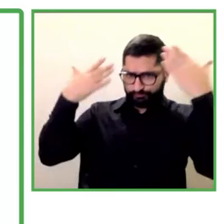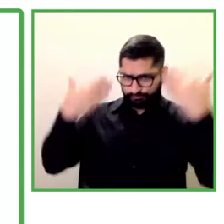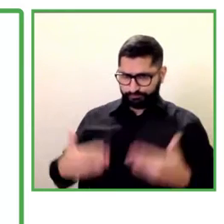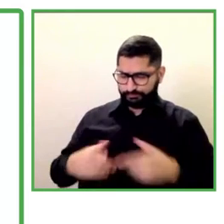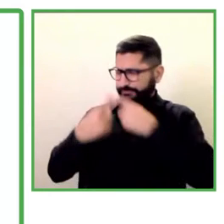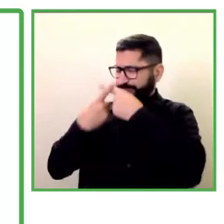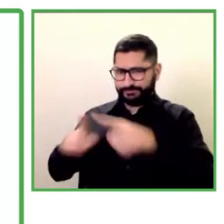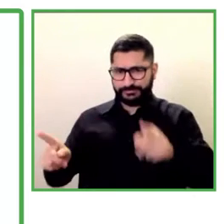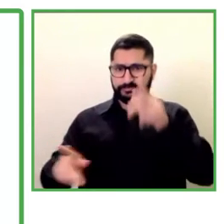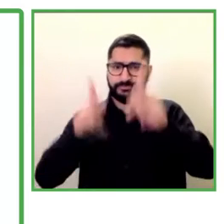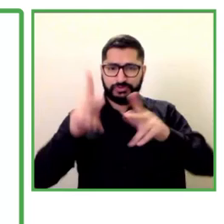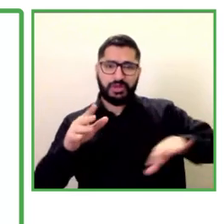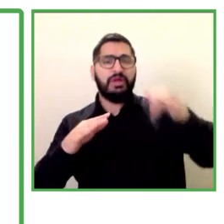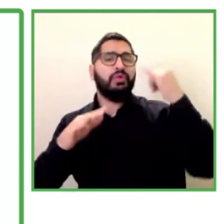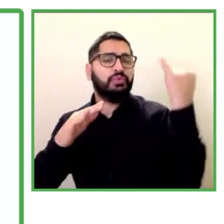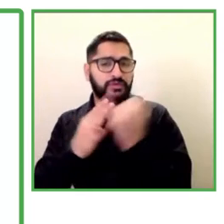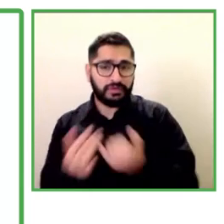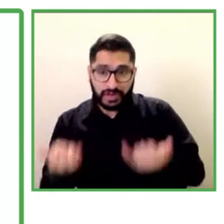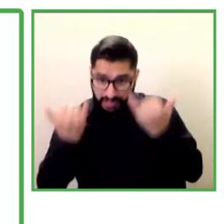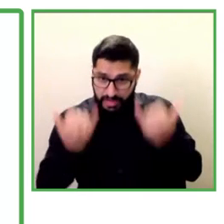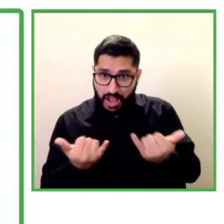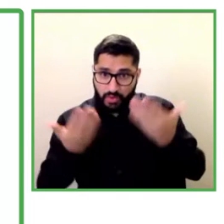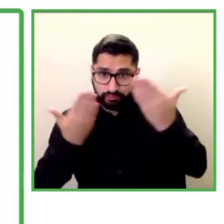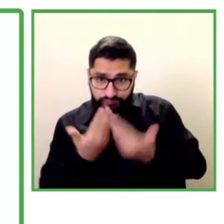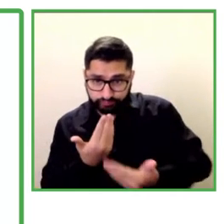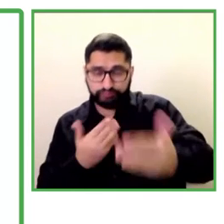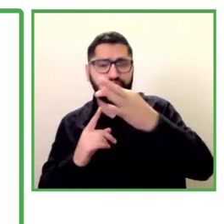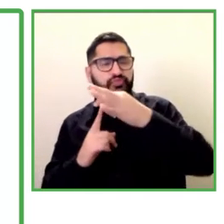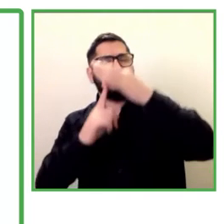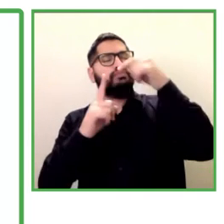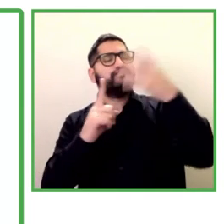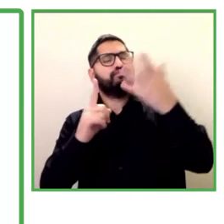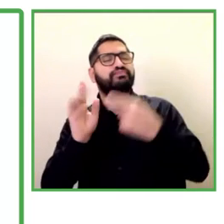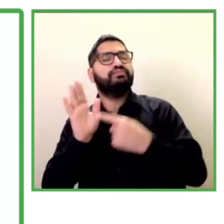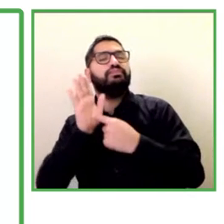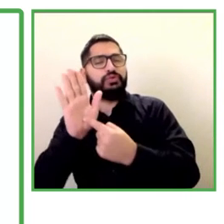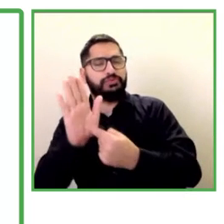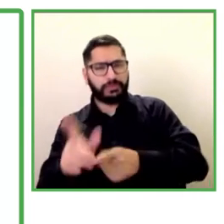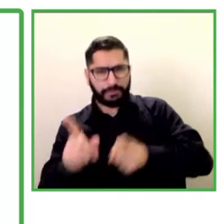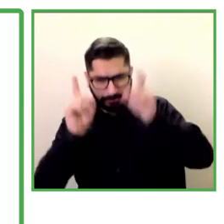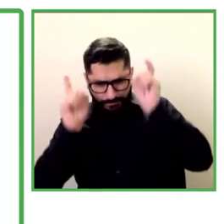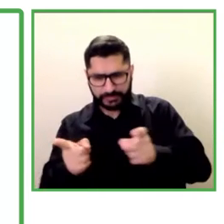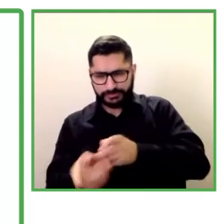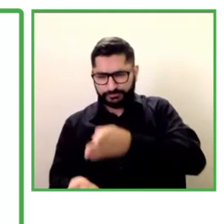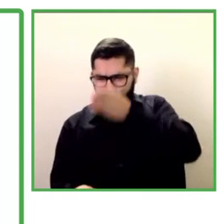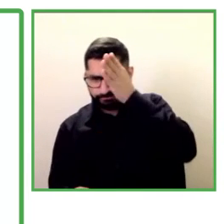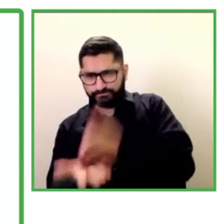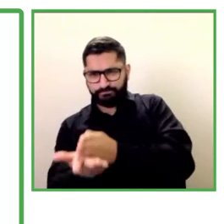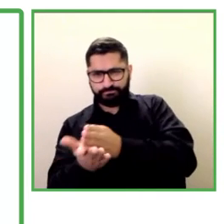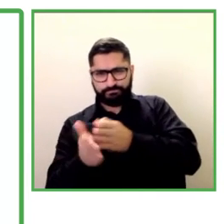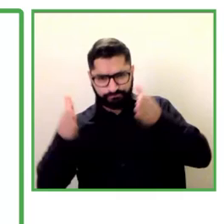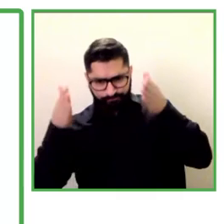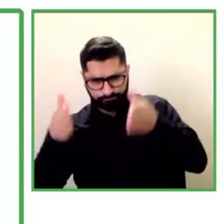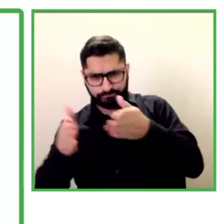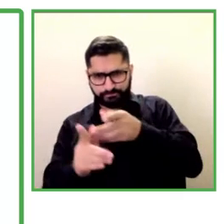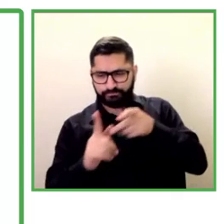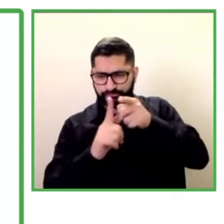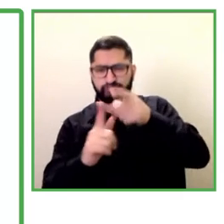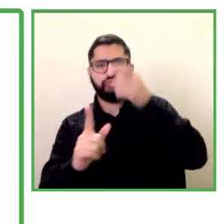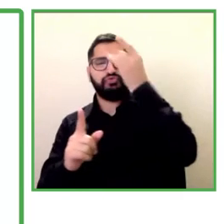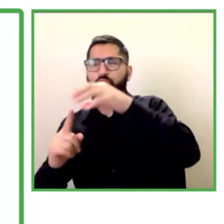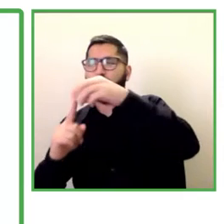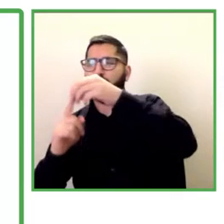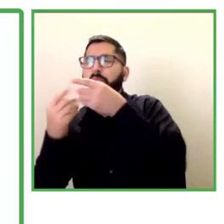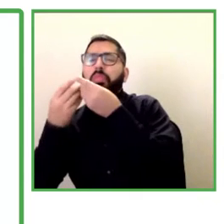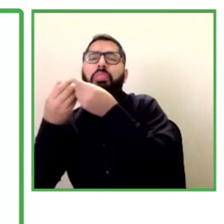in the ecosystem of inclusion today, which do not intend to set up a way of performing inclusion, but we want